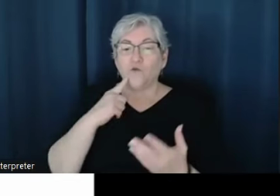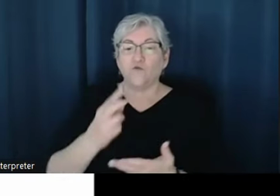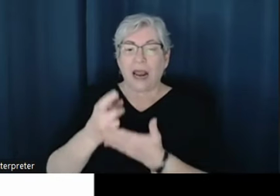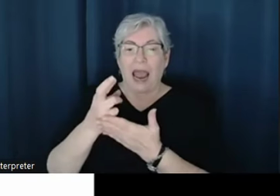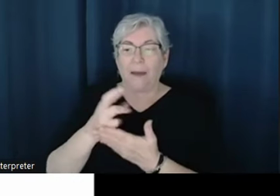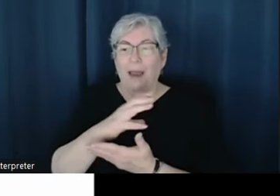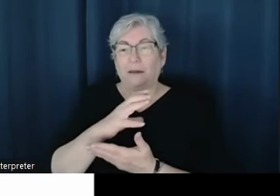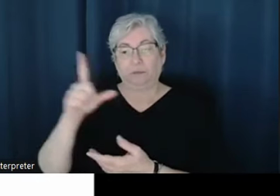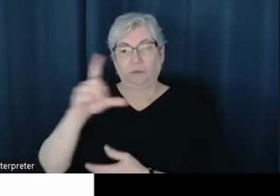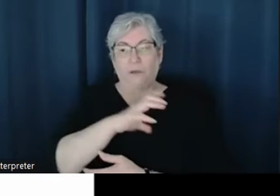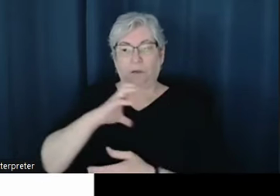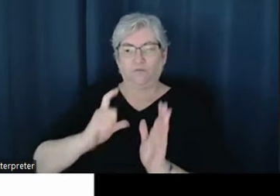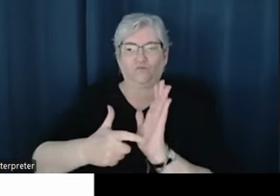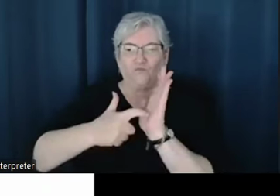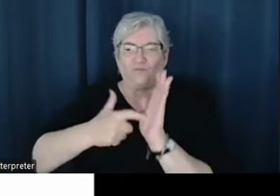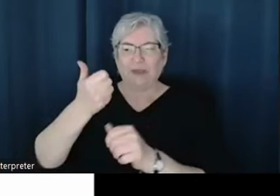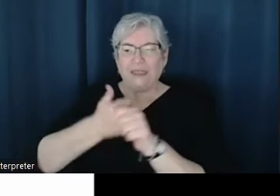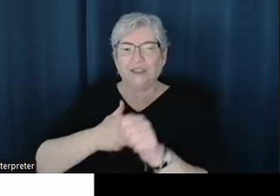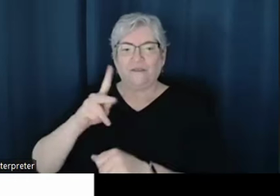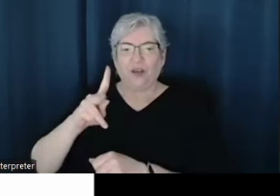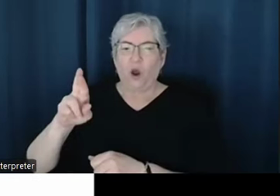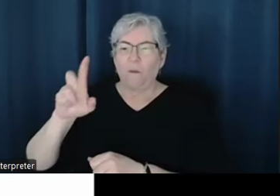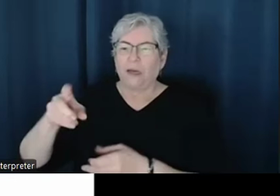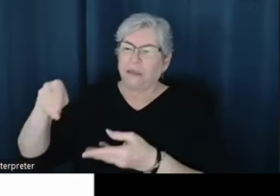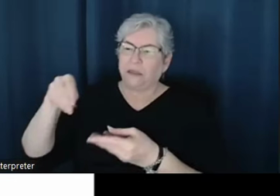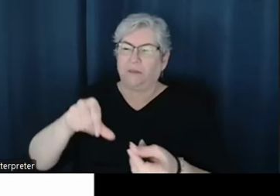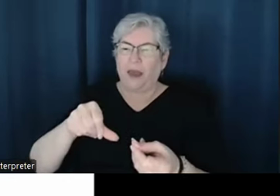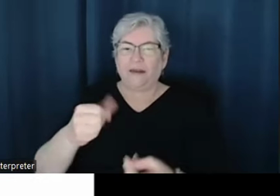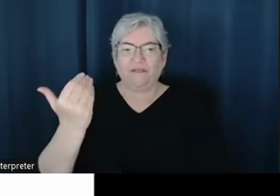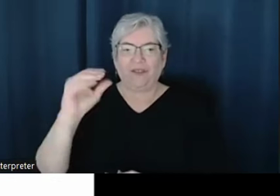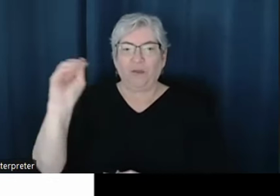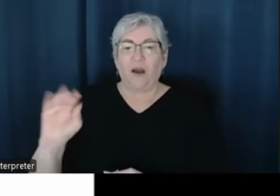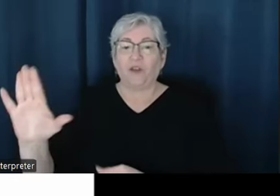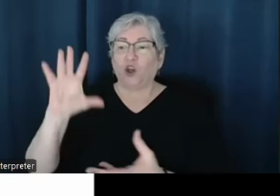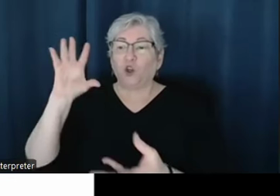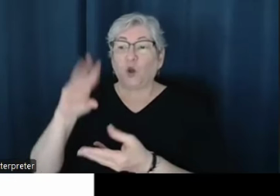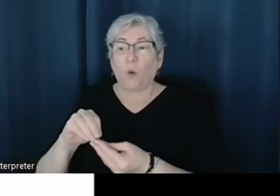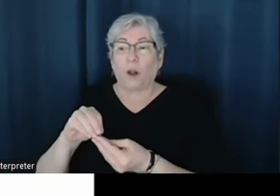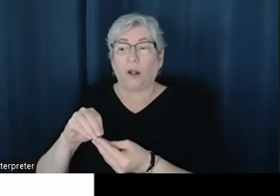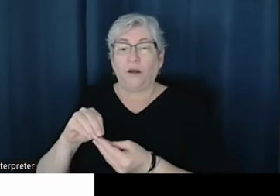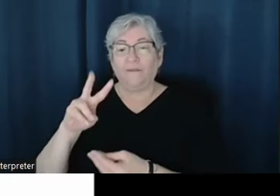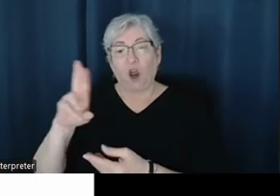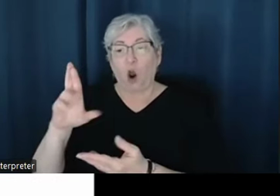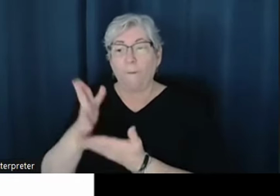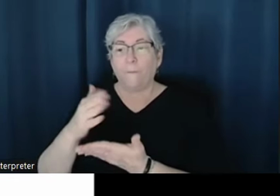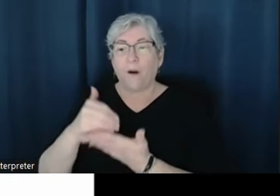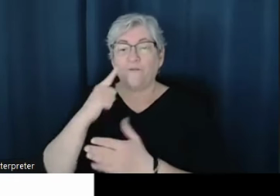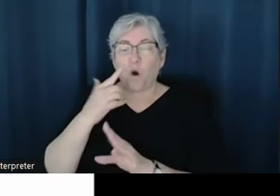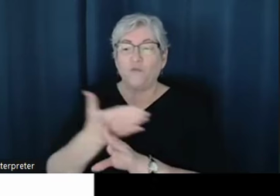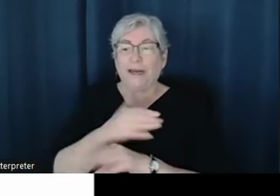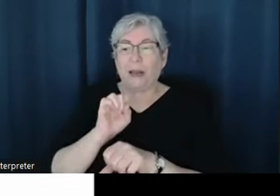is mandating that every VR agency spend at least 15% of their total VR budget on